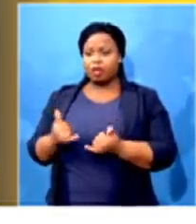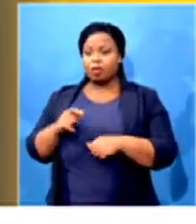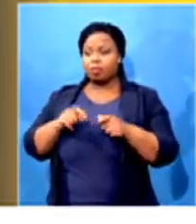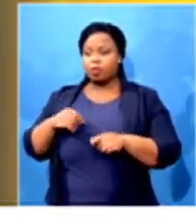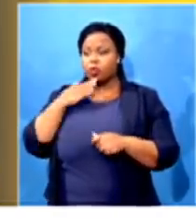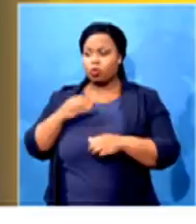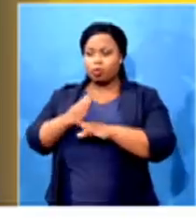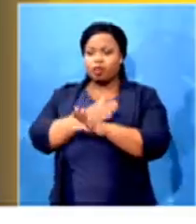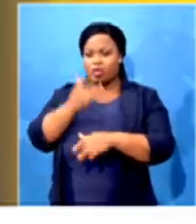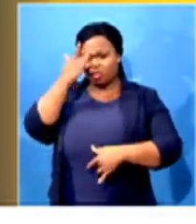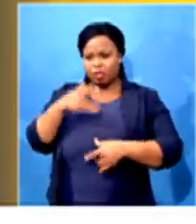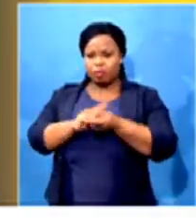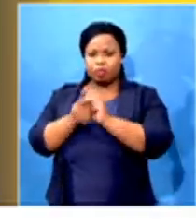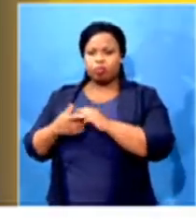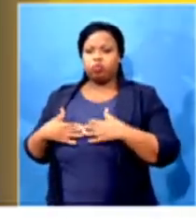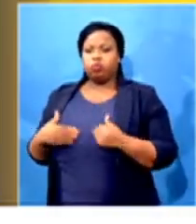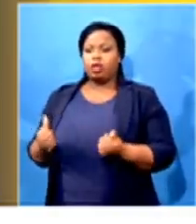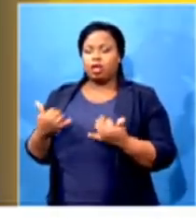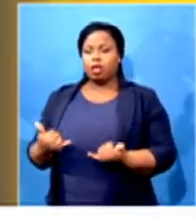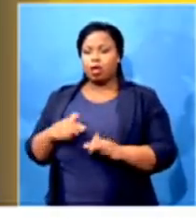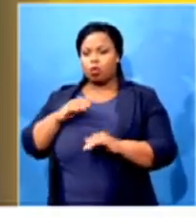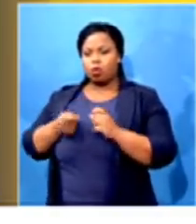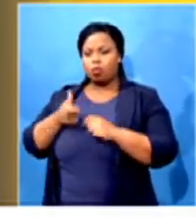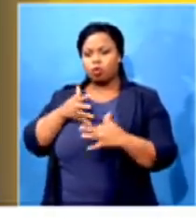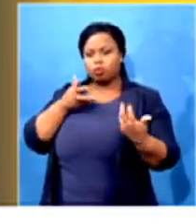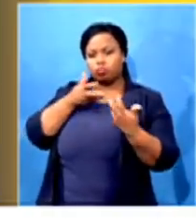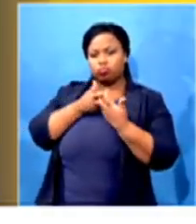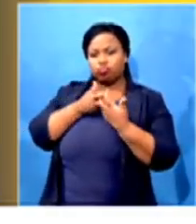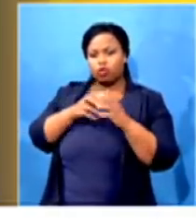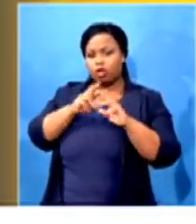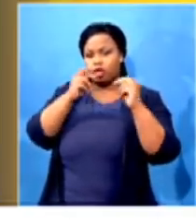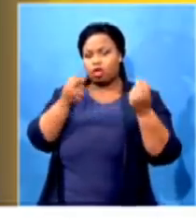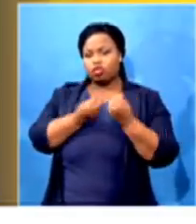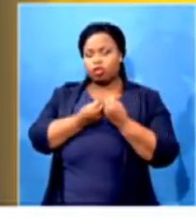is just about to be in line with additional